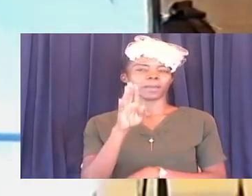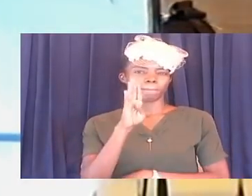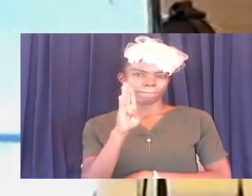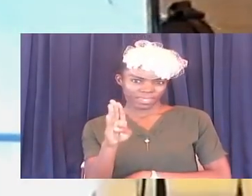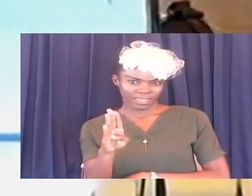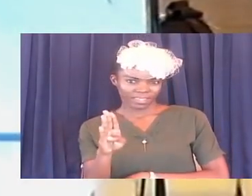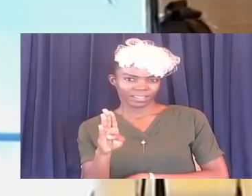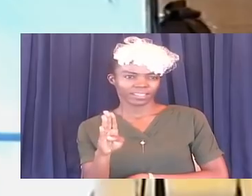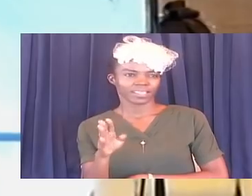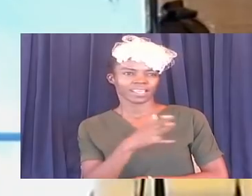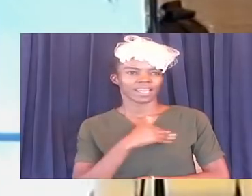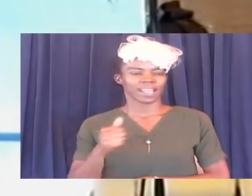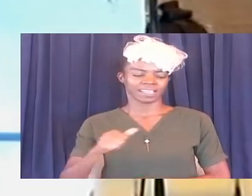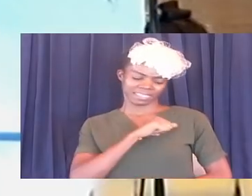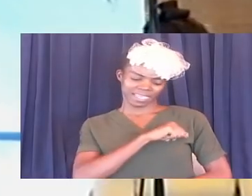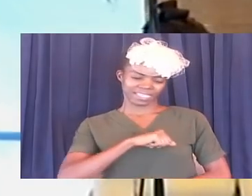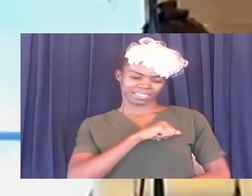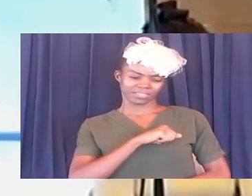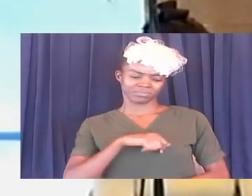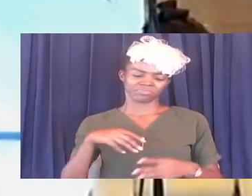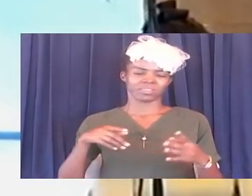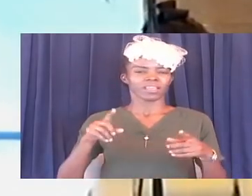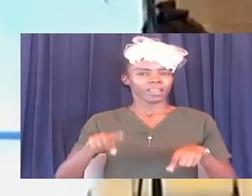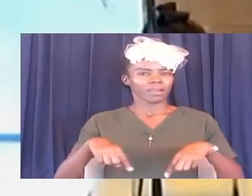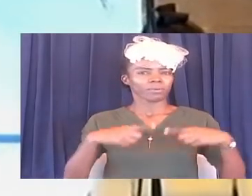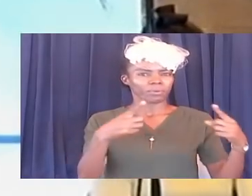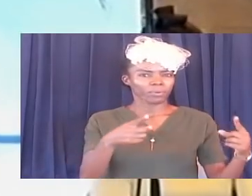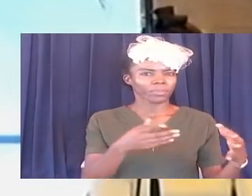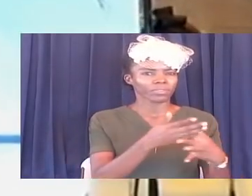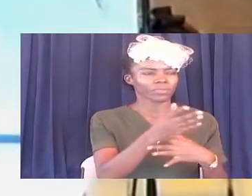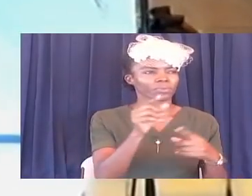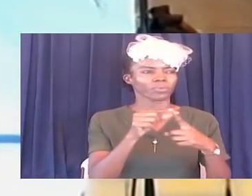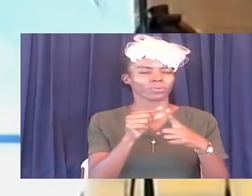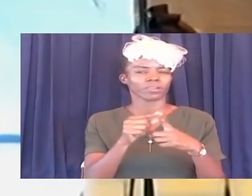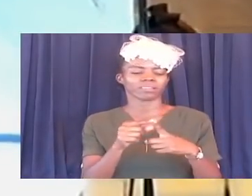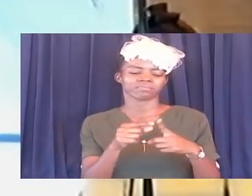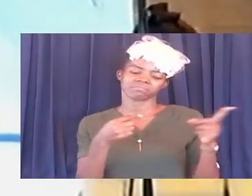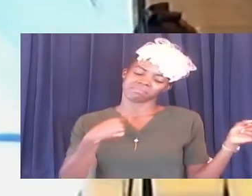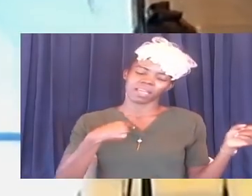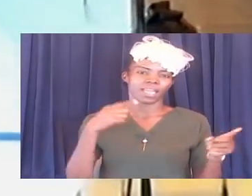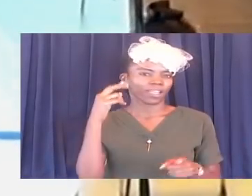attitude. And going through the Beatitudes, what I realized that